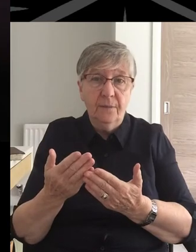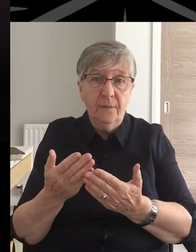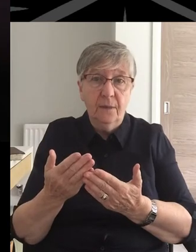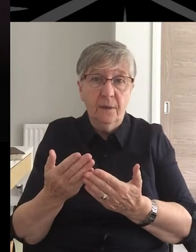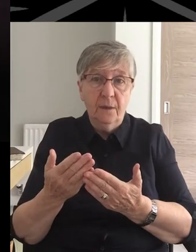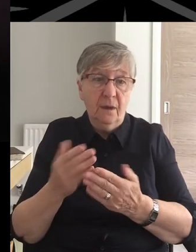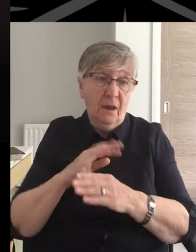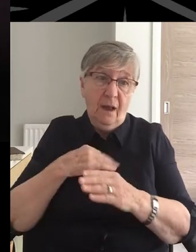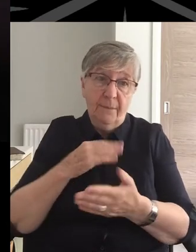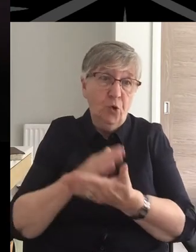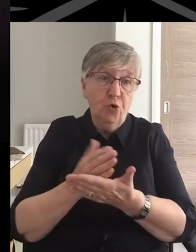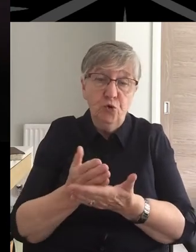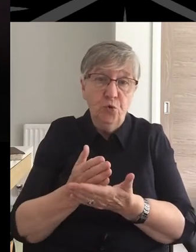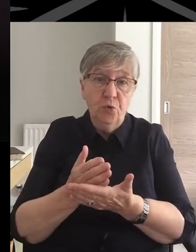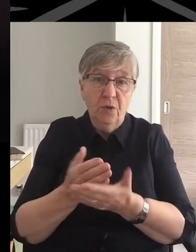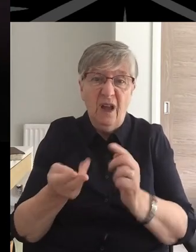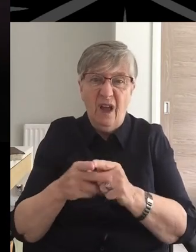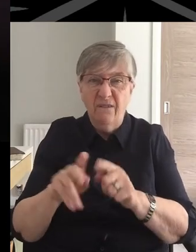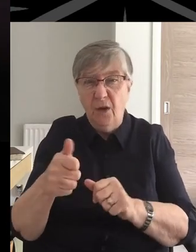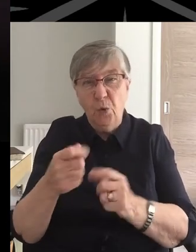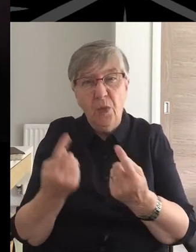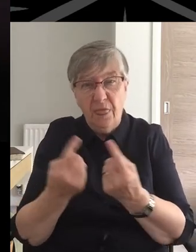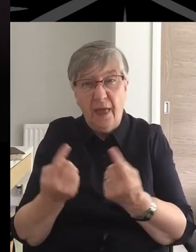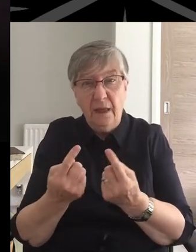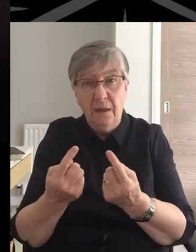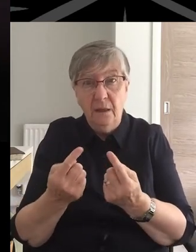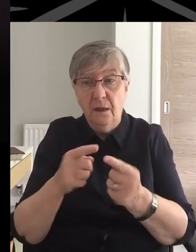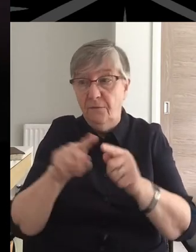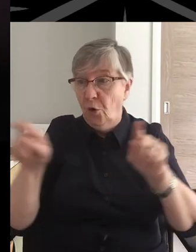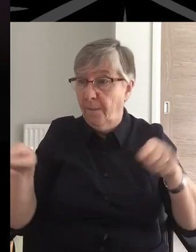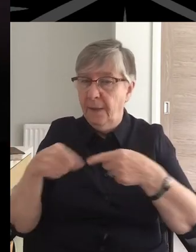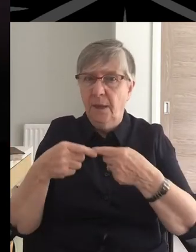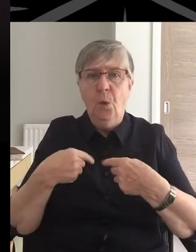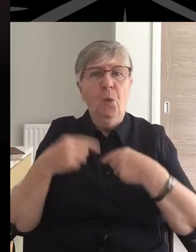And I'm not even sure that it would be a good thing to have it back, actually.